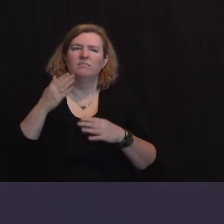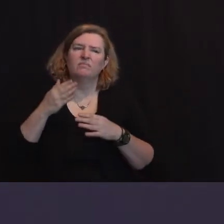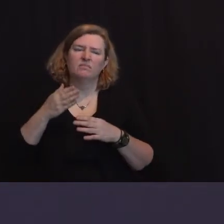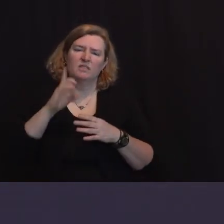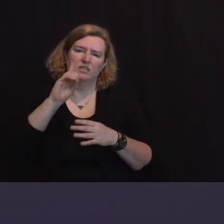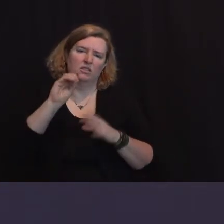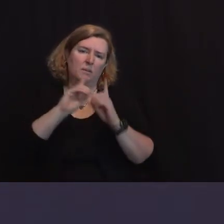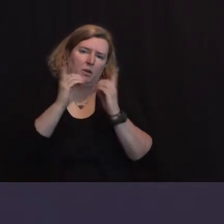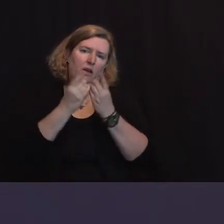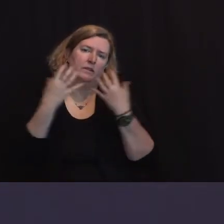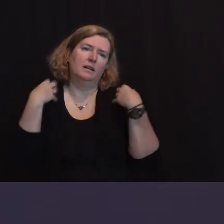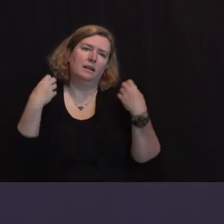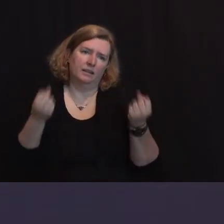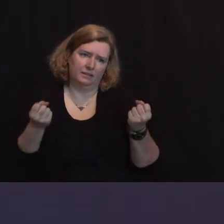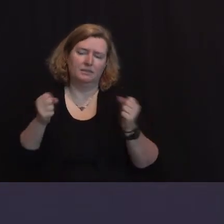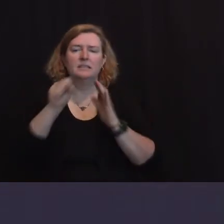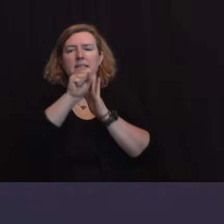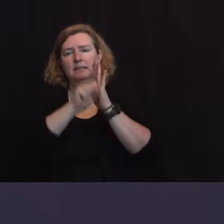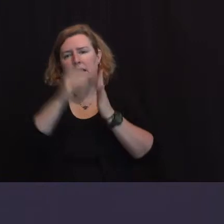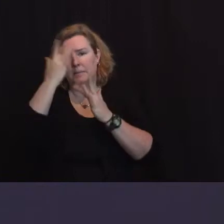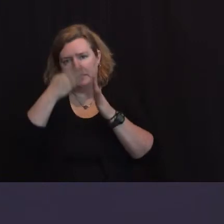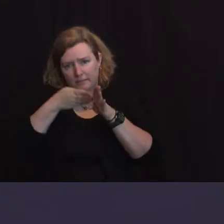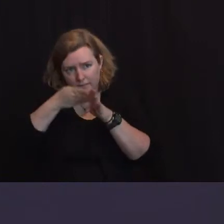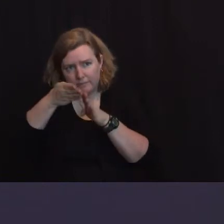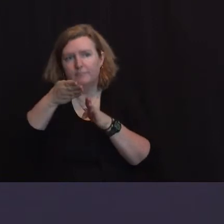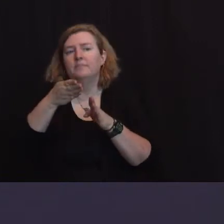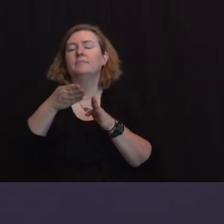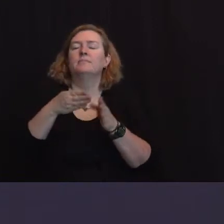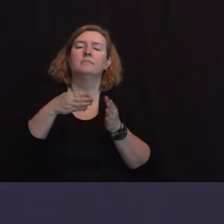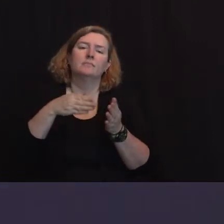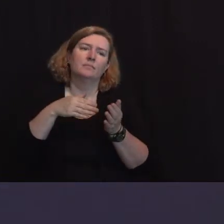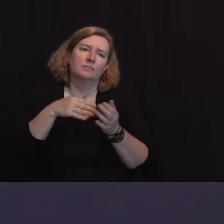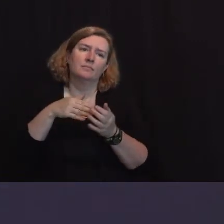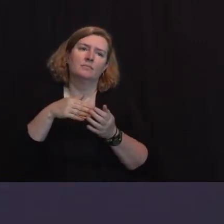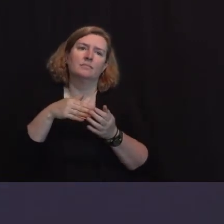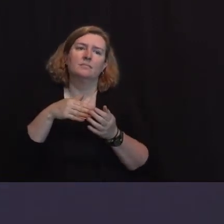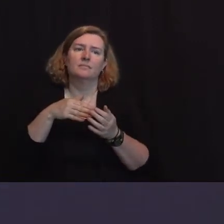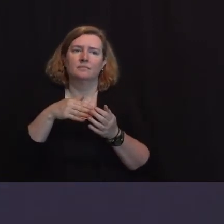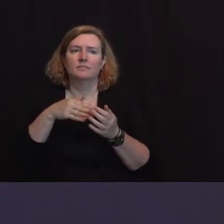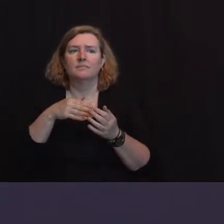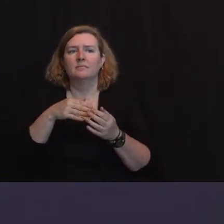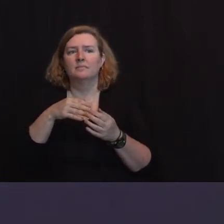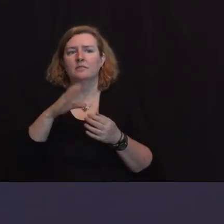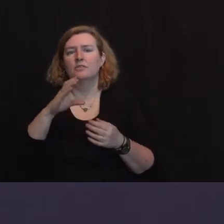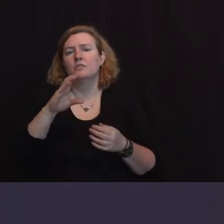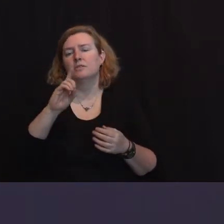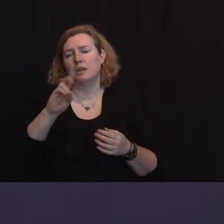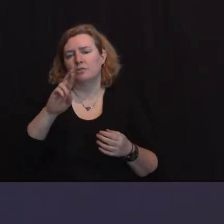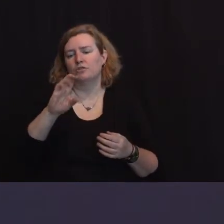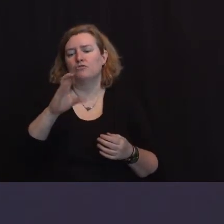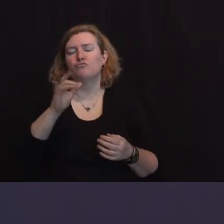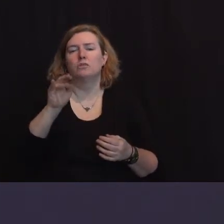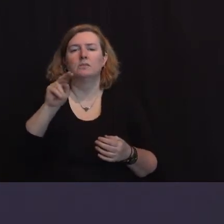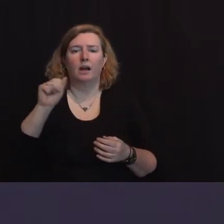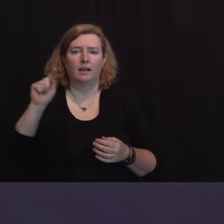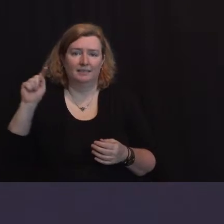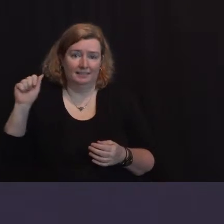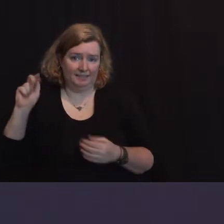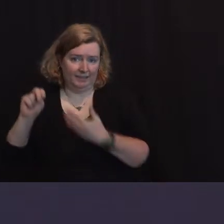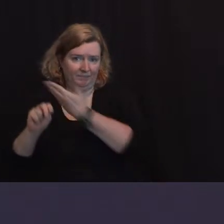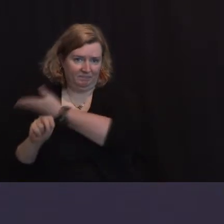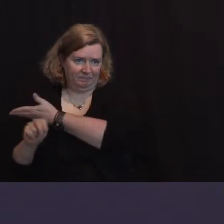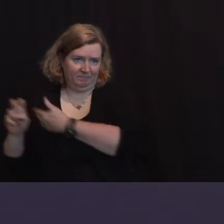state's epidemiologist, Dr. Christina Tan. Tina, great to have you with us. To my left, a guy who needs no